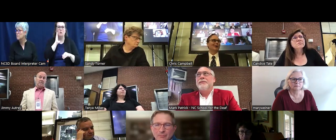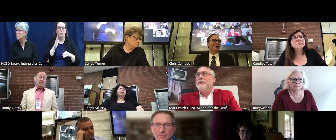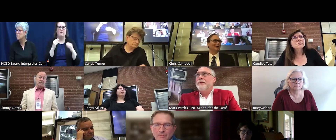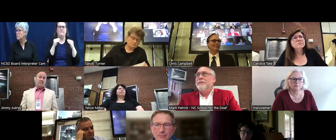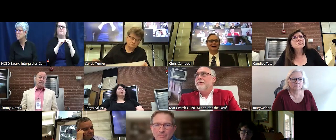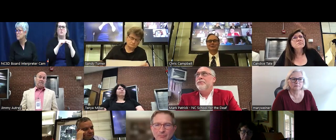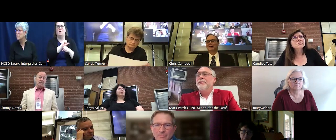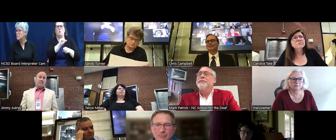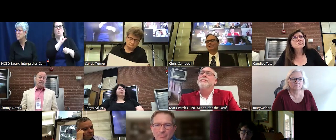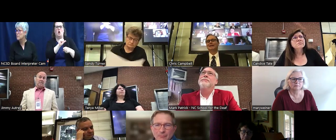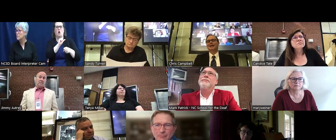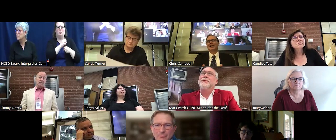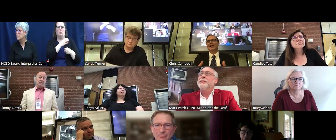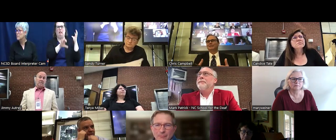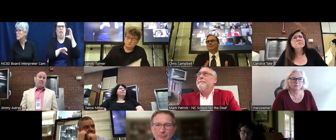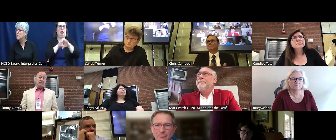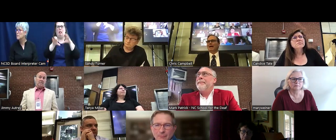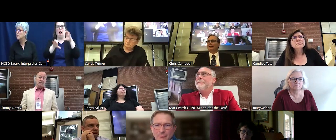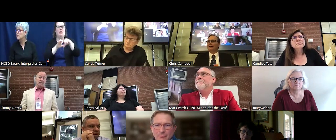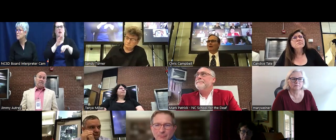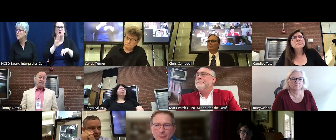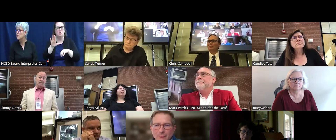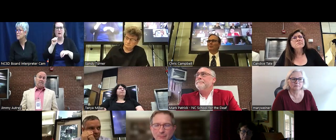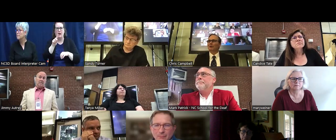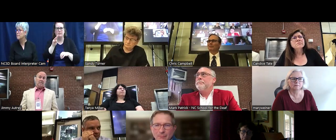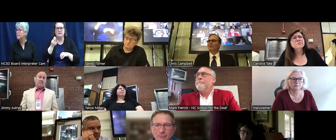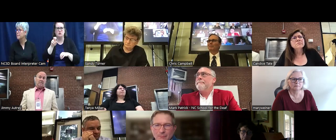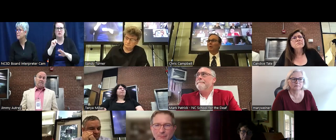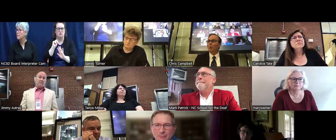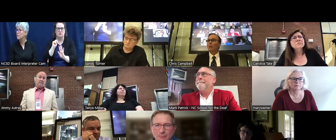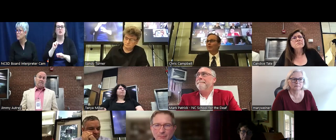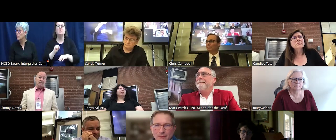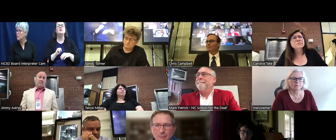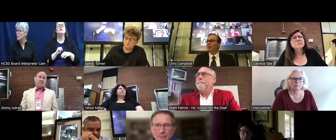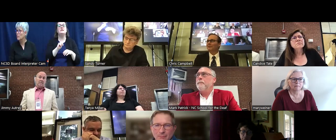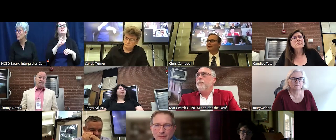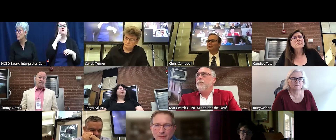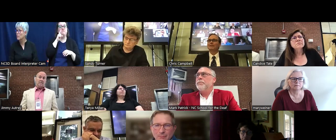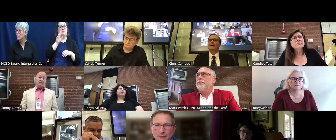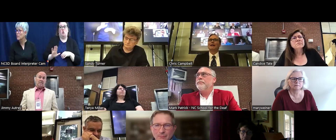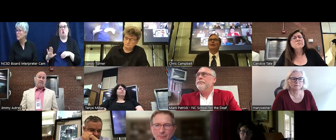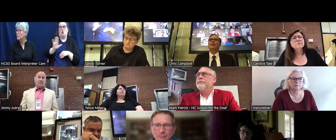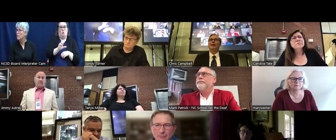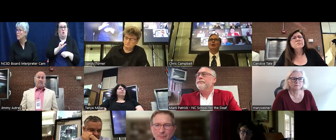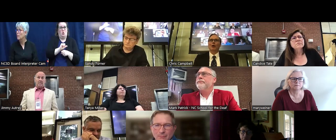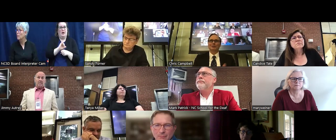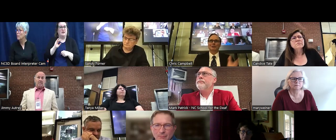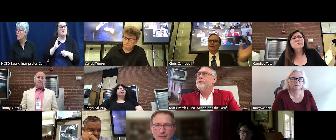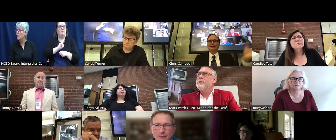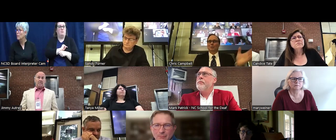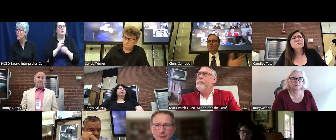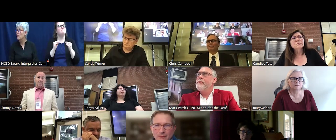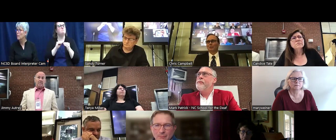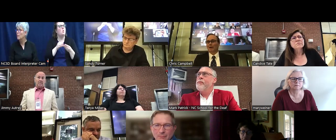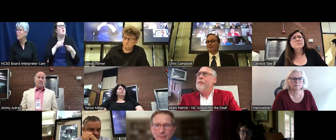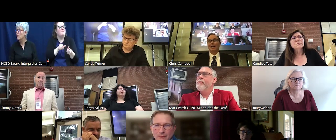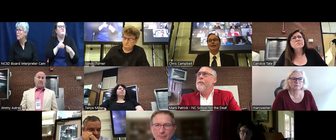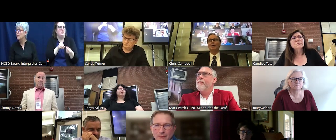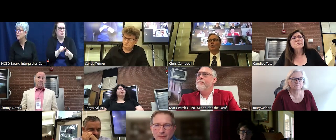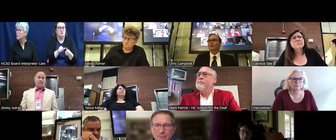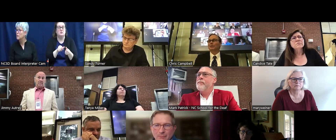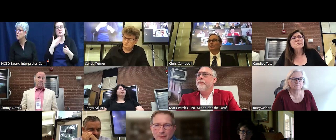work on your administration. It's to make the ultimate work of the board more efficient. The question is a wonderful question.